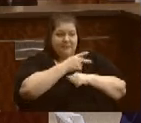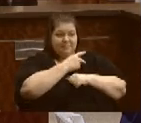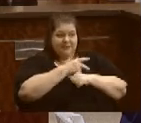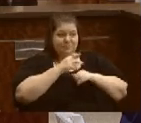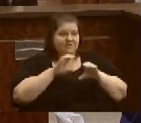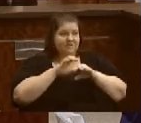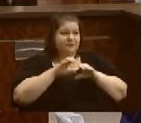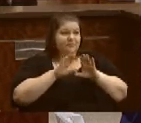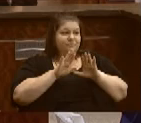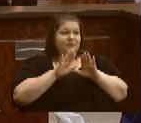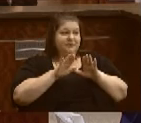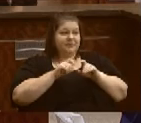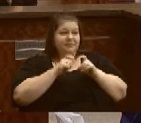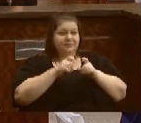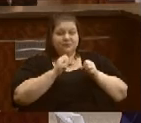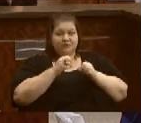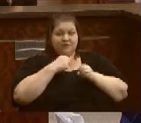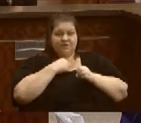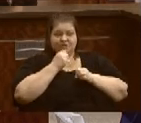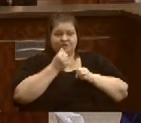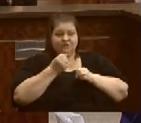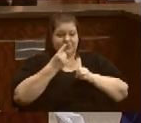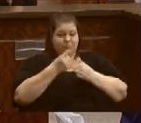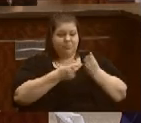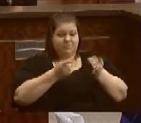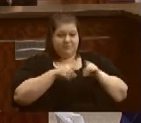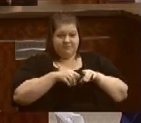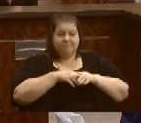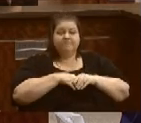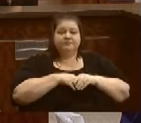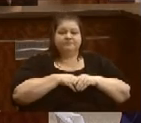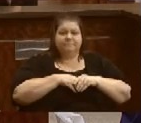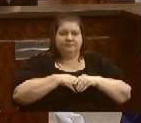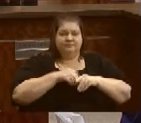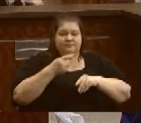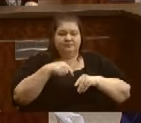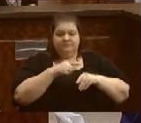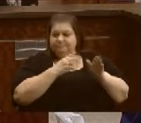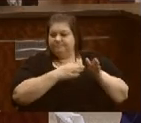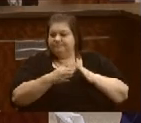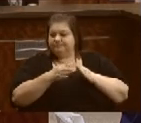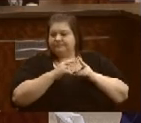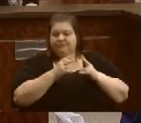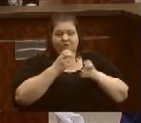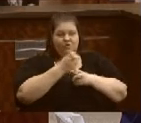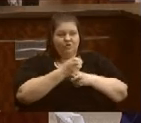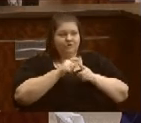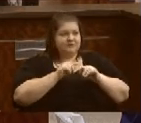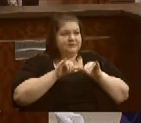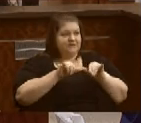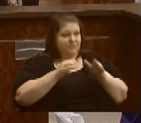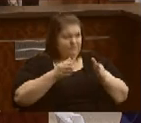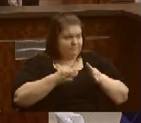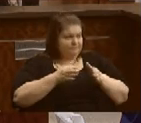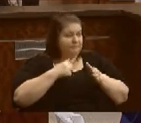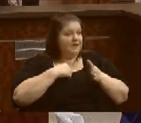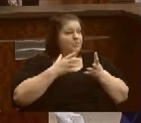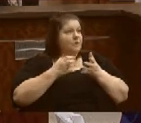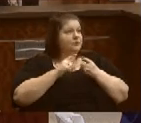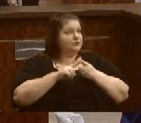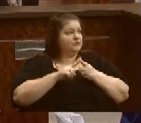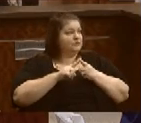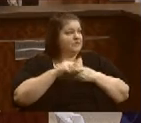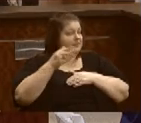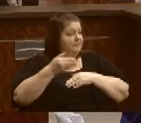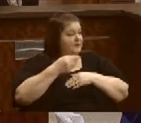So I don't understand what's happening. Well, we're fighting very hard to see that it stays here. I'm going to invite you and the rest of the Knights of Pythias and your